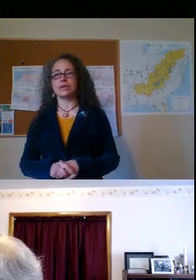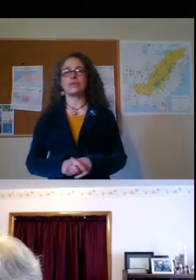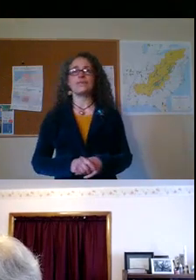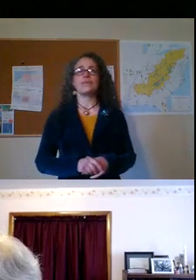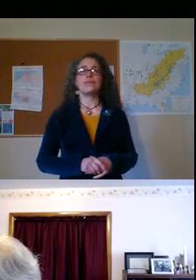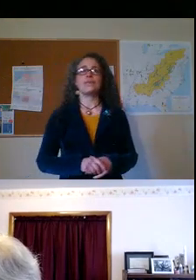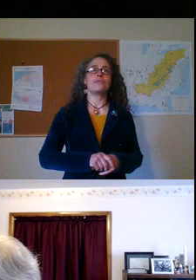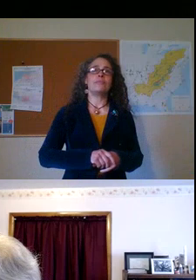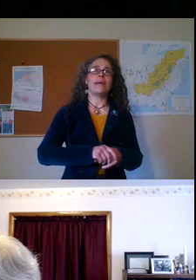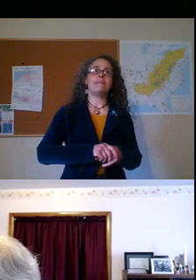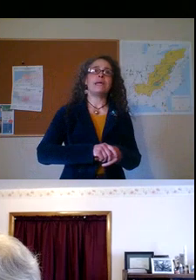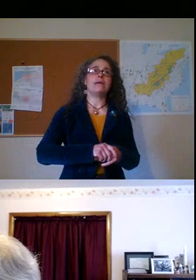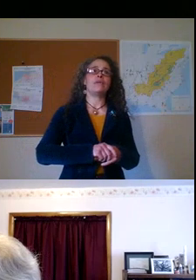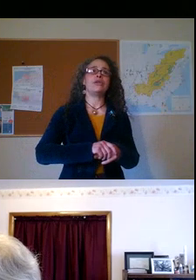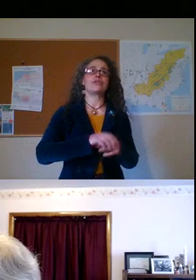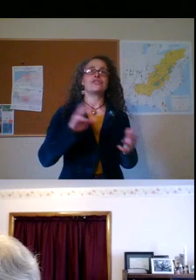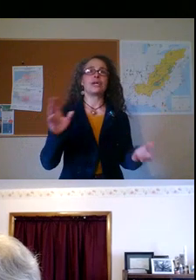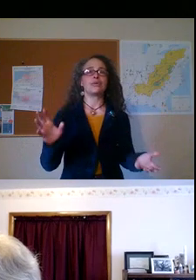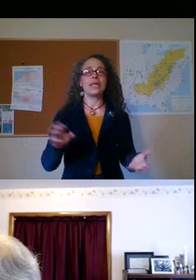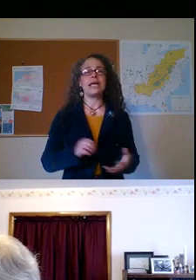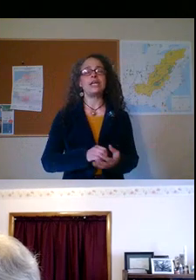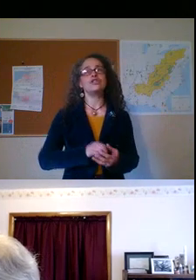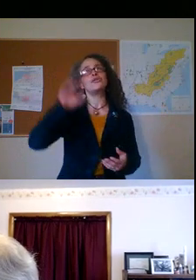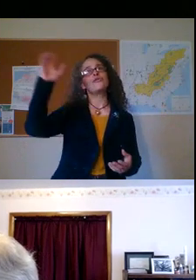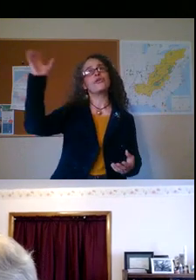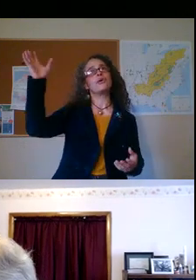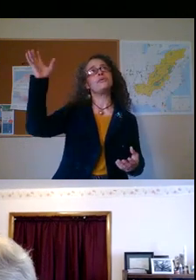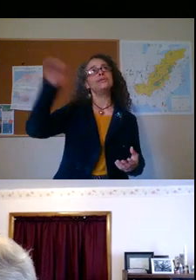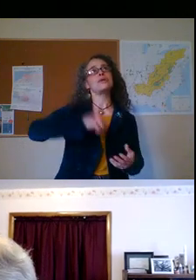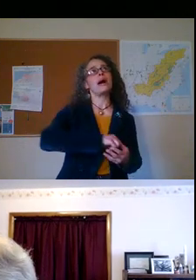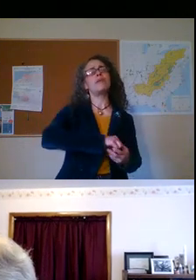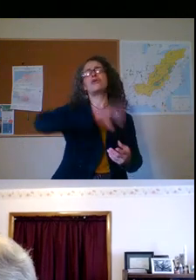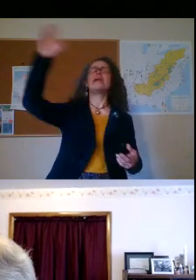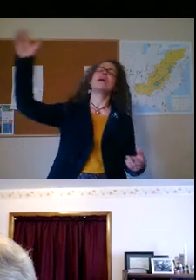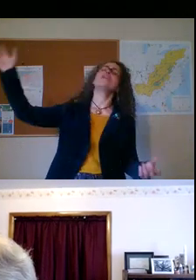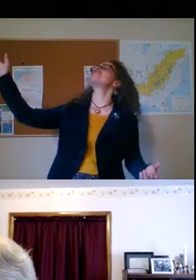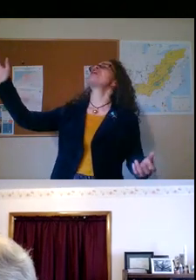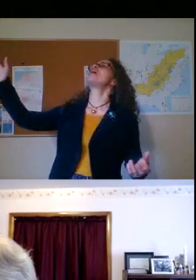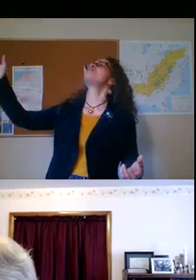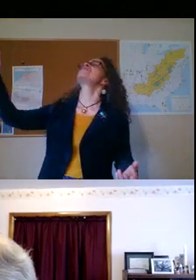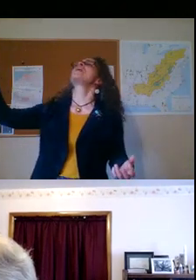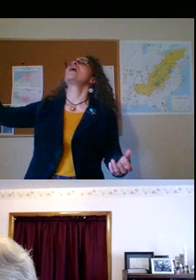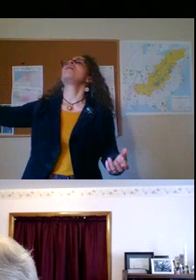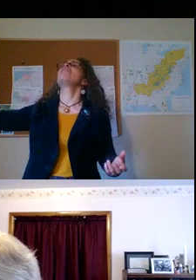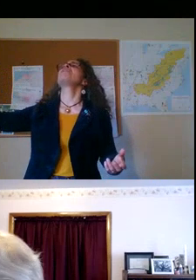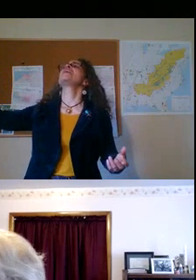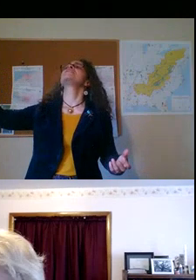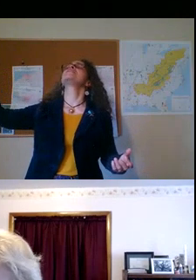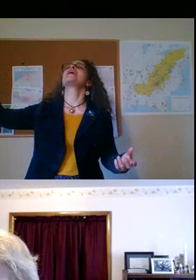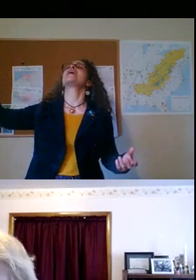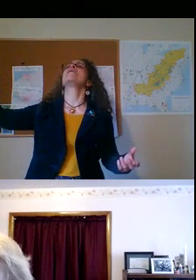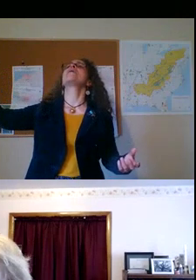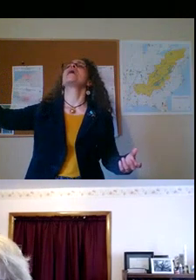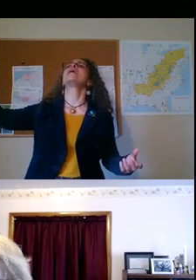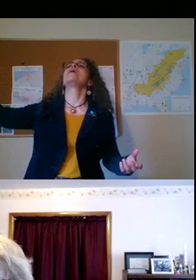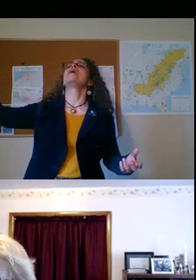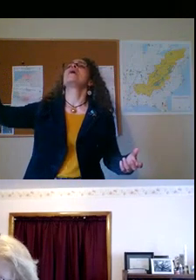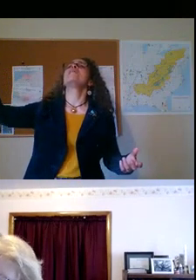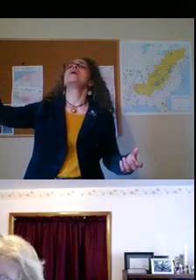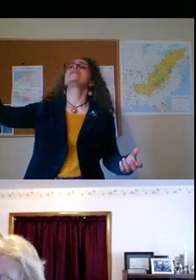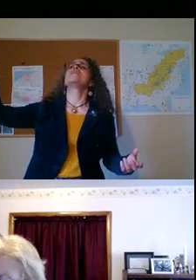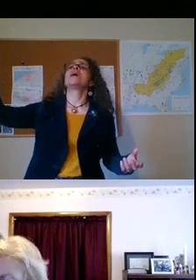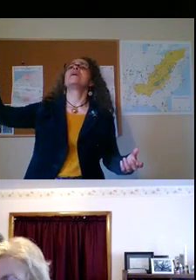realistic. So maybe when you're doing your planning, shoot for the moon. So I'm going to create 100 jobs and then like say,